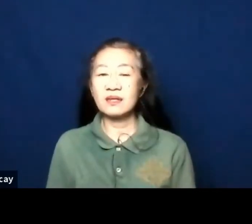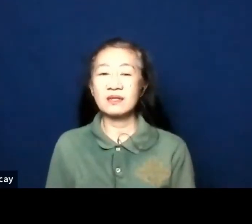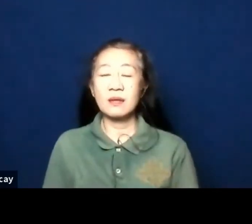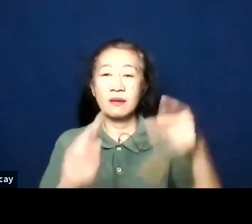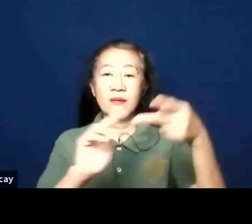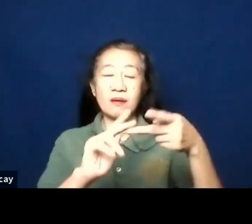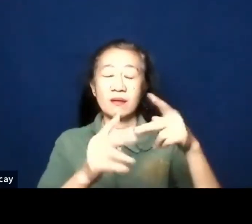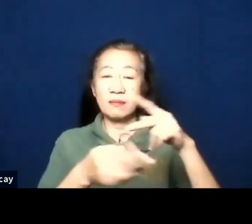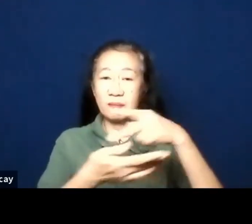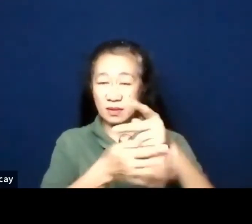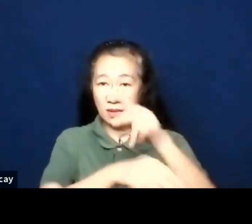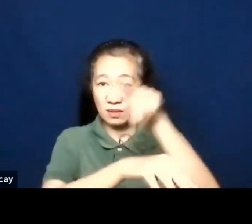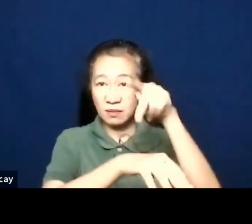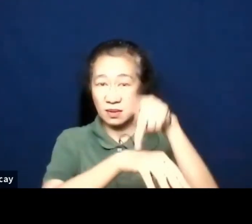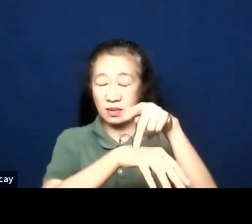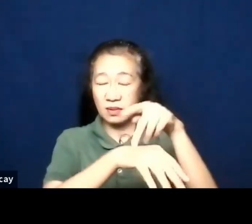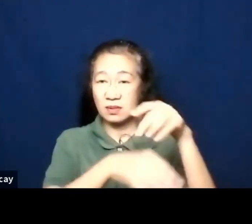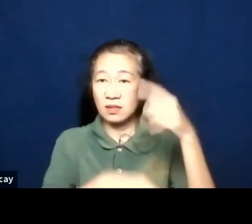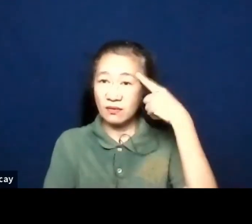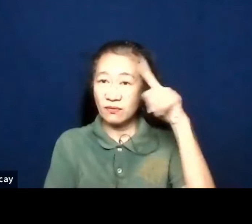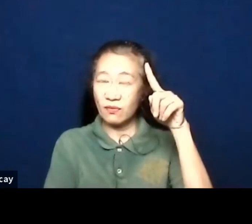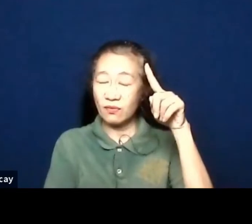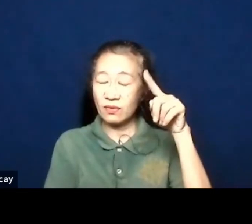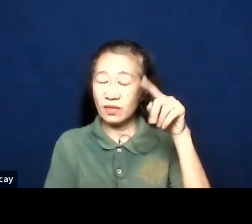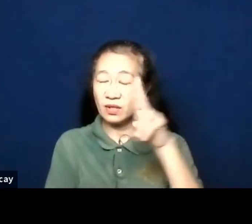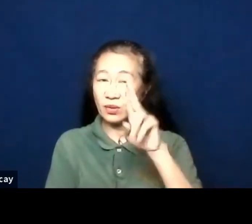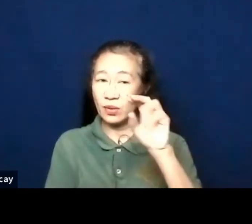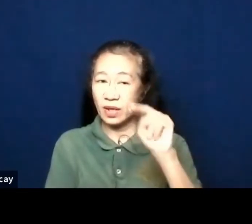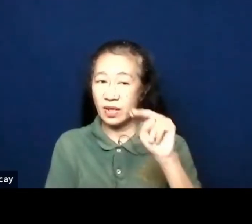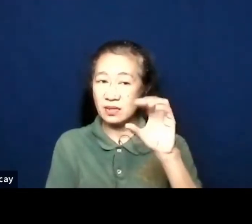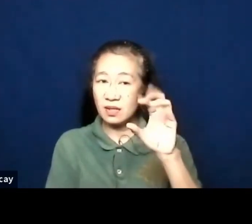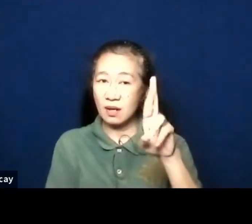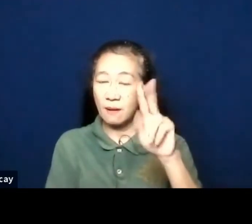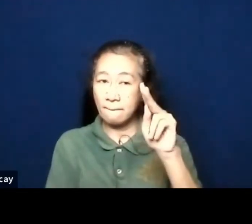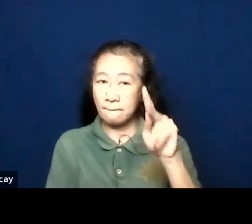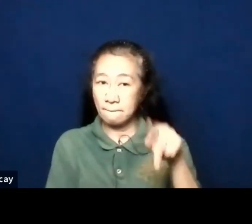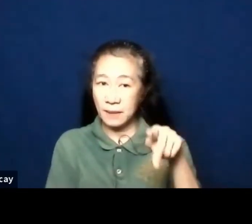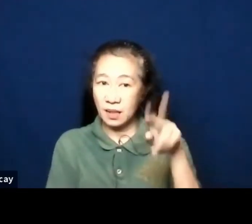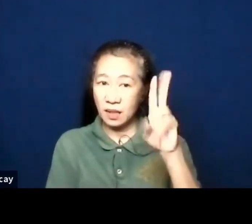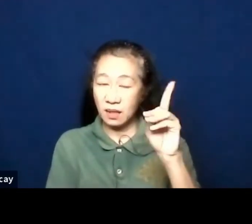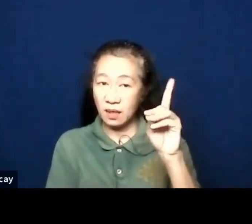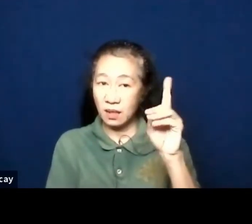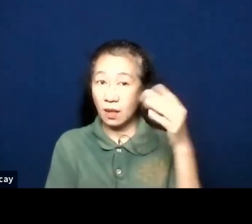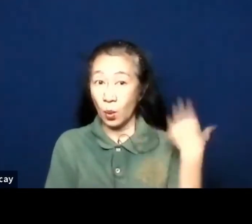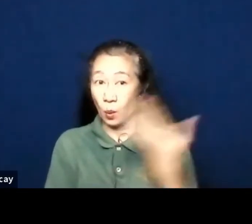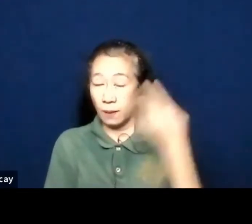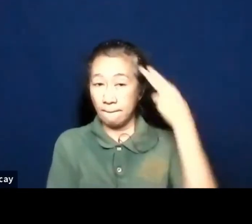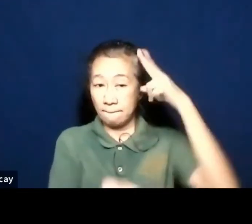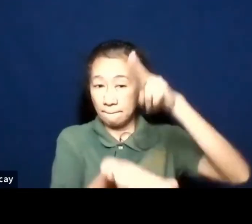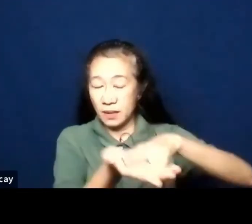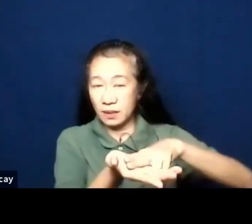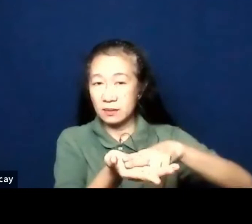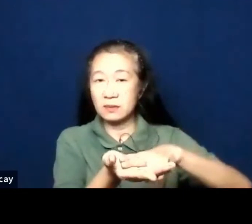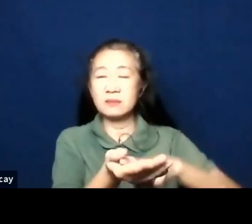parties, ang Pilipinas ay state party sa UNCRPD, pumirma tayo doon. In accordance with